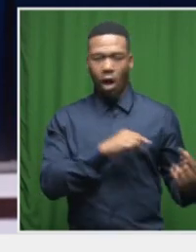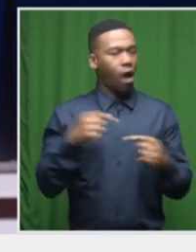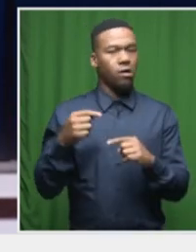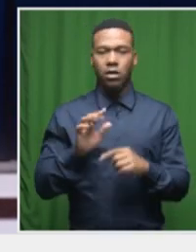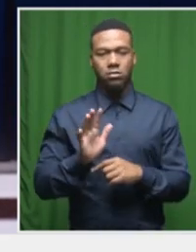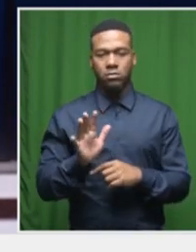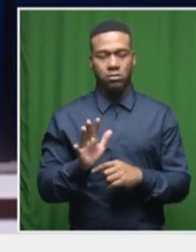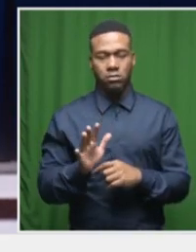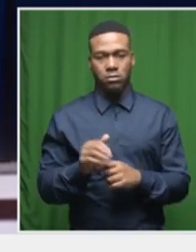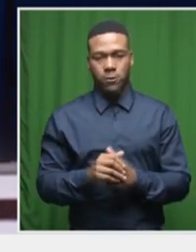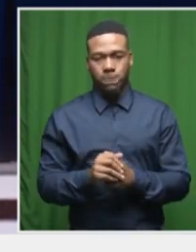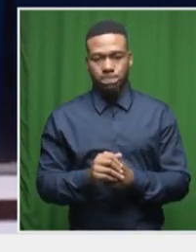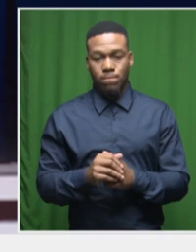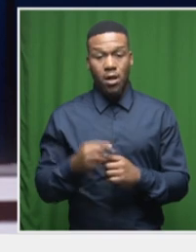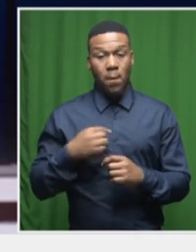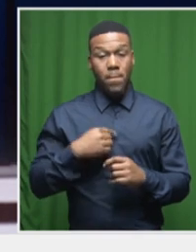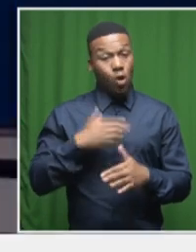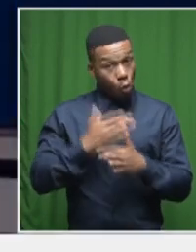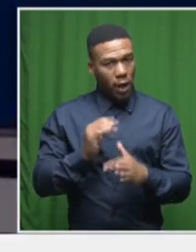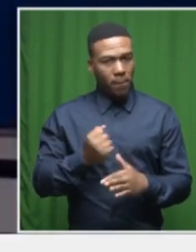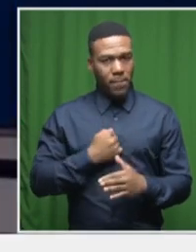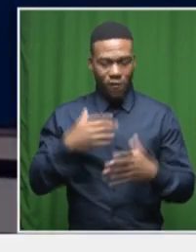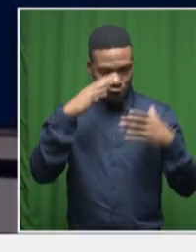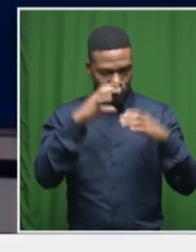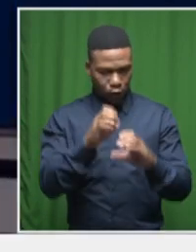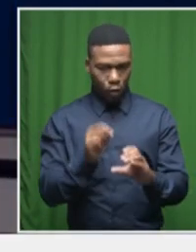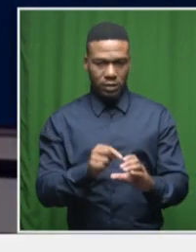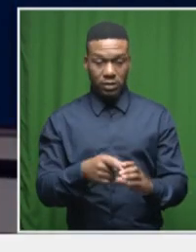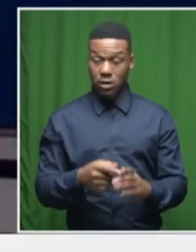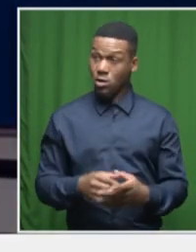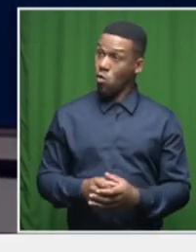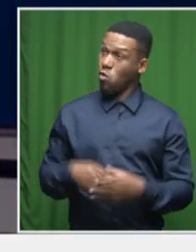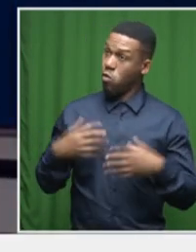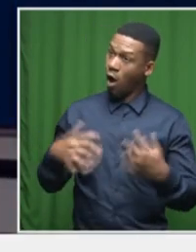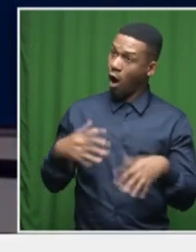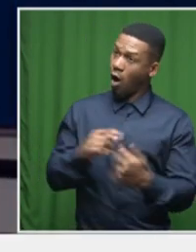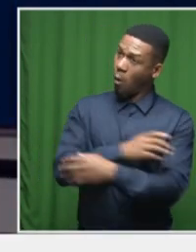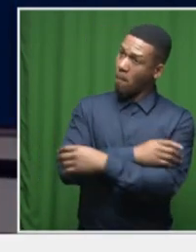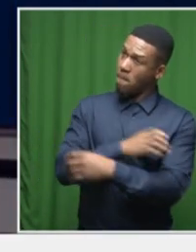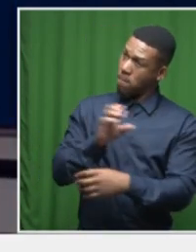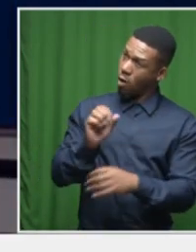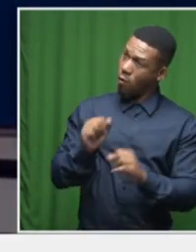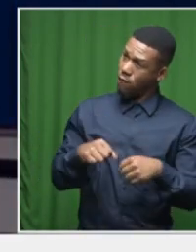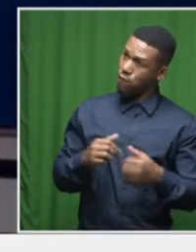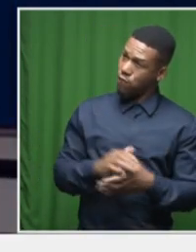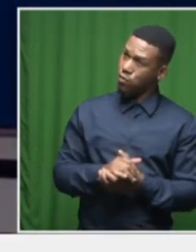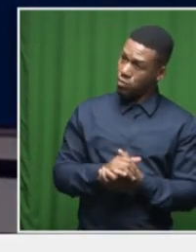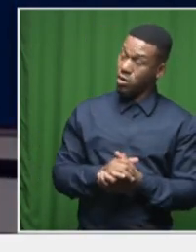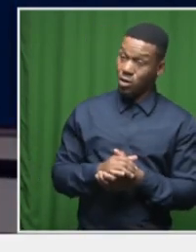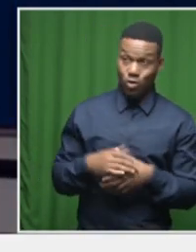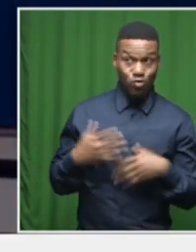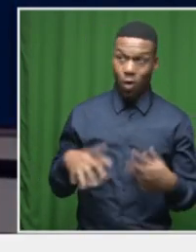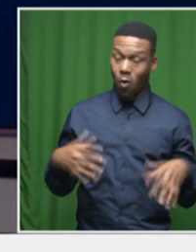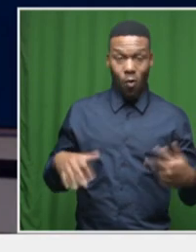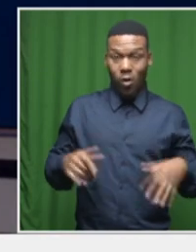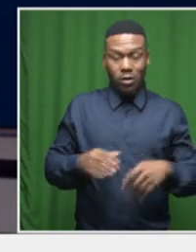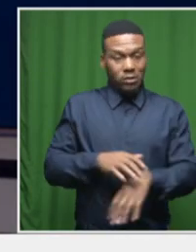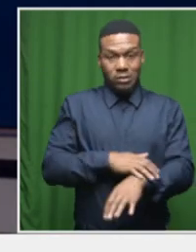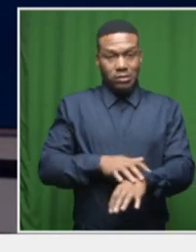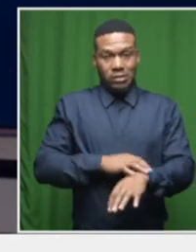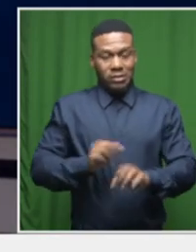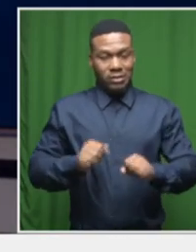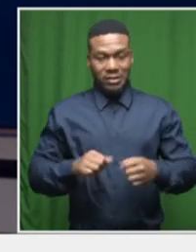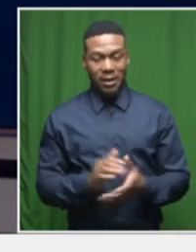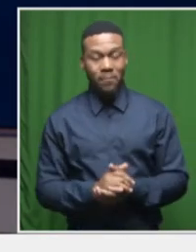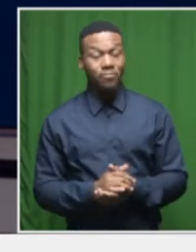Project is my project is all about that. That is so yes. powerful. Yeah. Thank you very much. Jeez, man. All right, Pontsho, let me drop